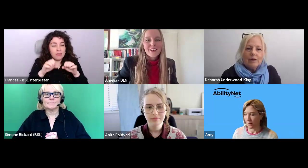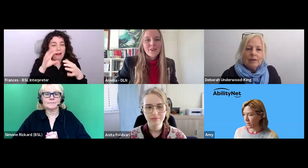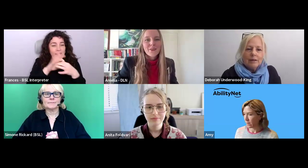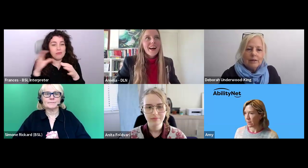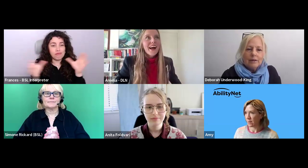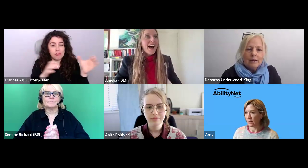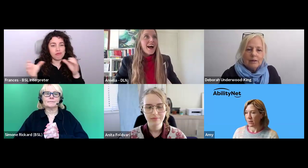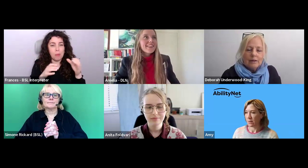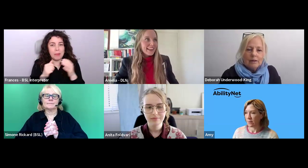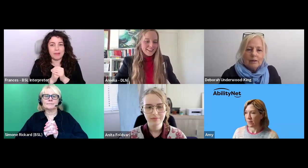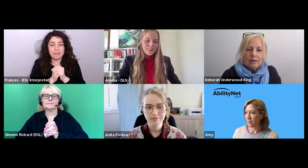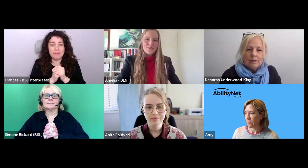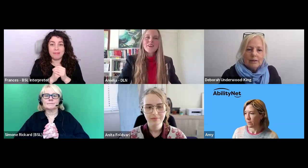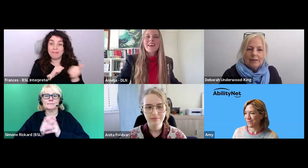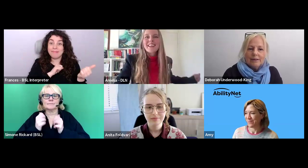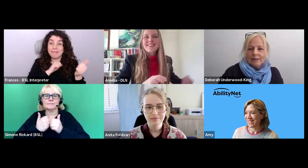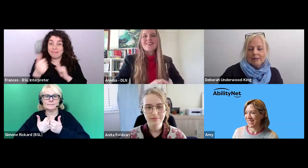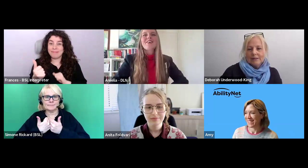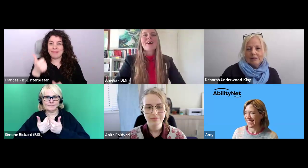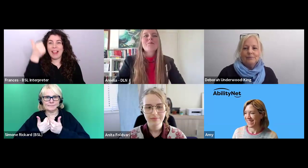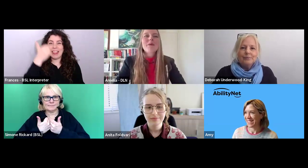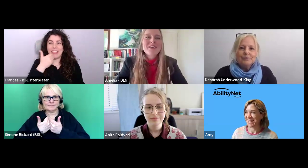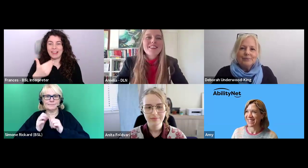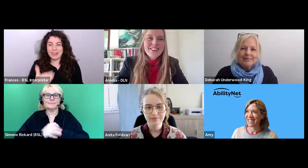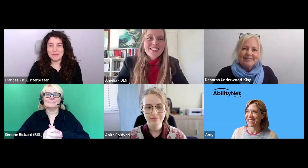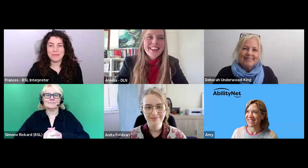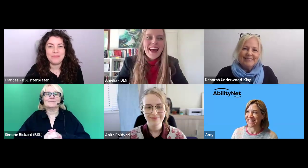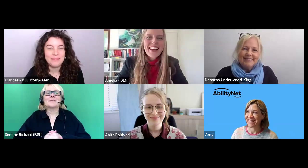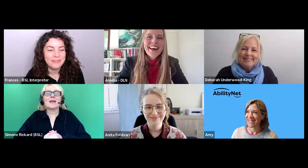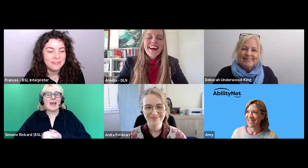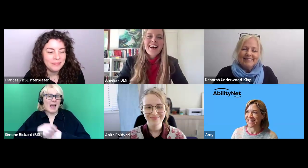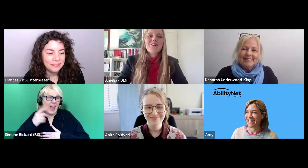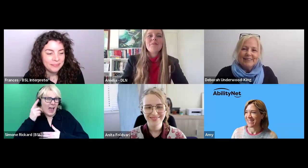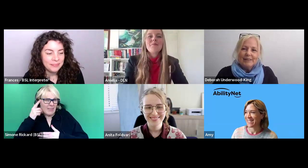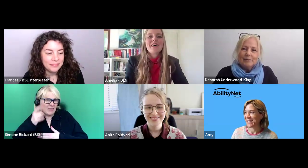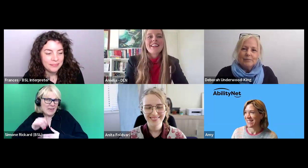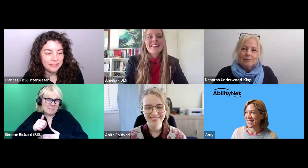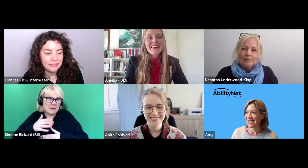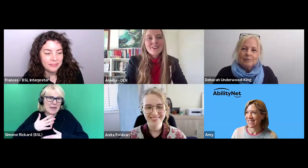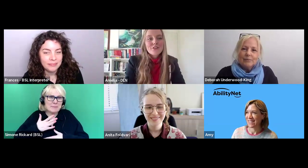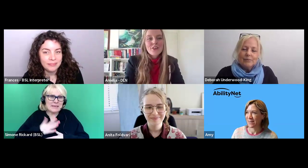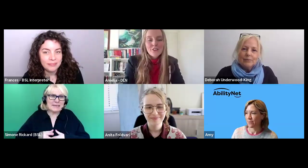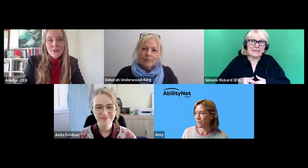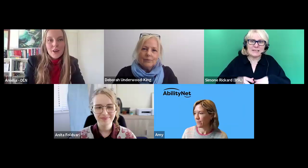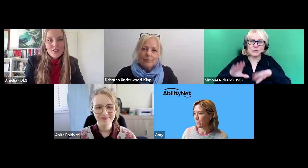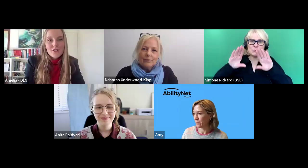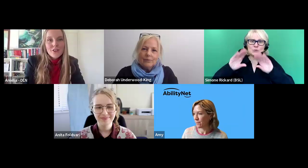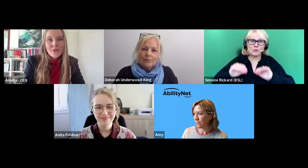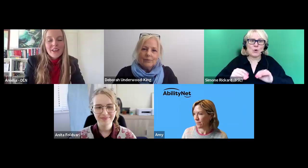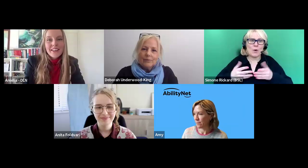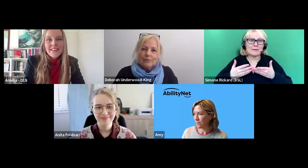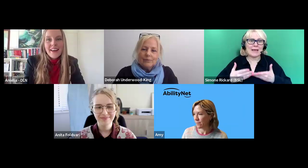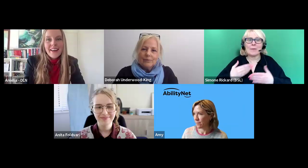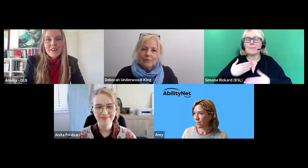Perfect, thank you. I think we may need to wrap up the session there, but thank you so